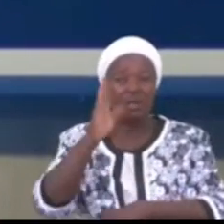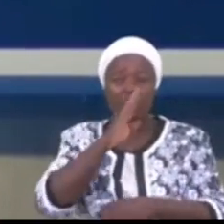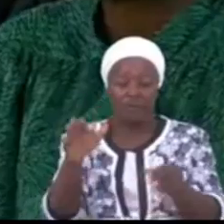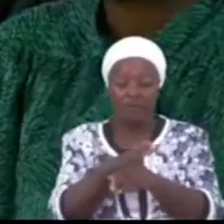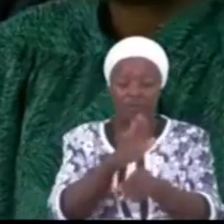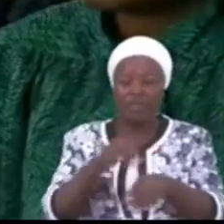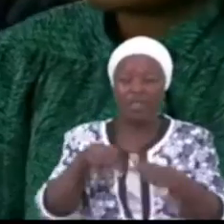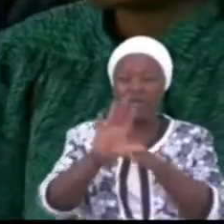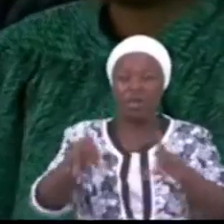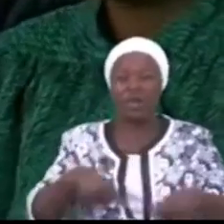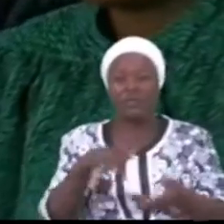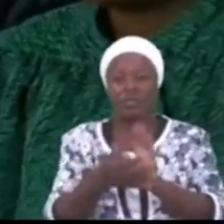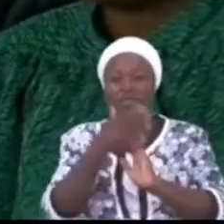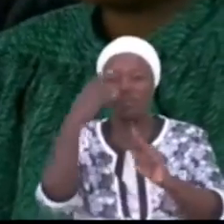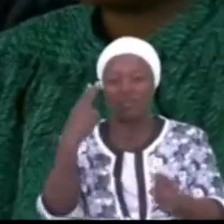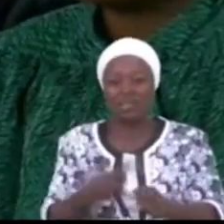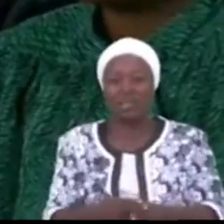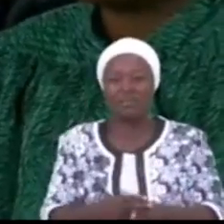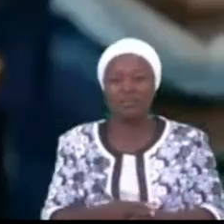your life.